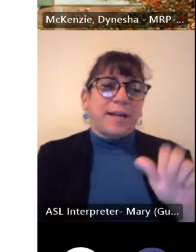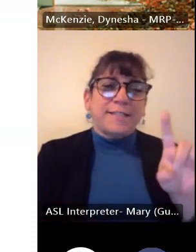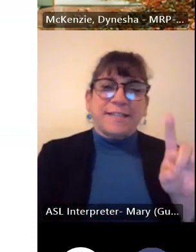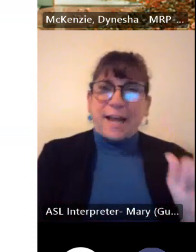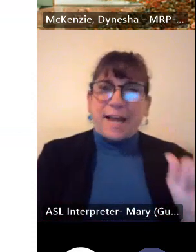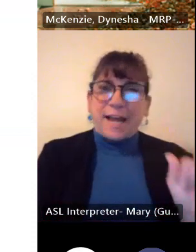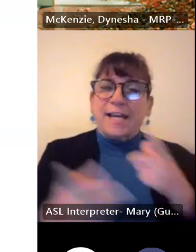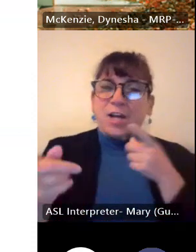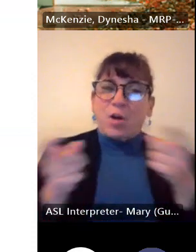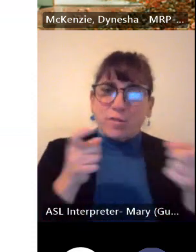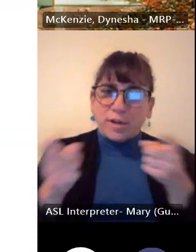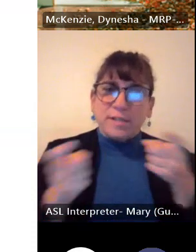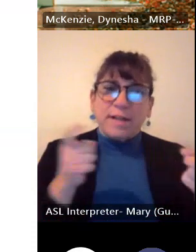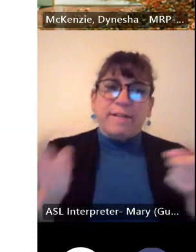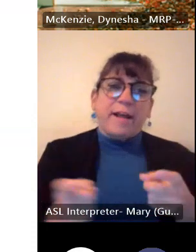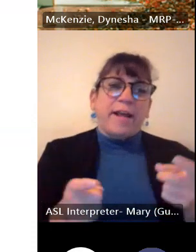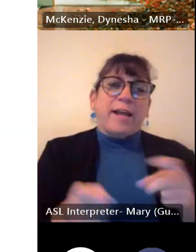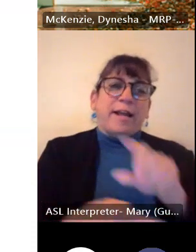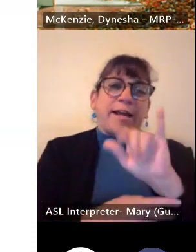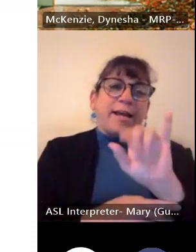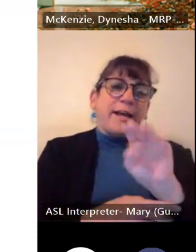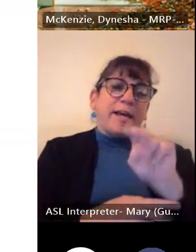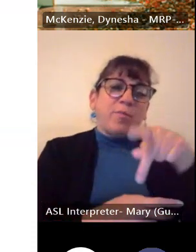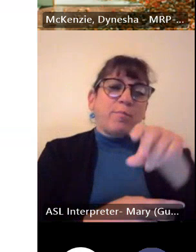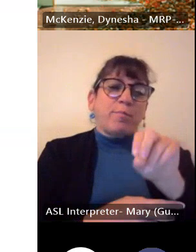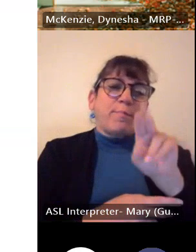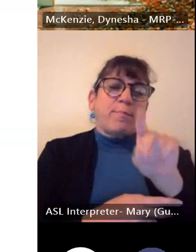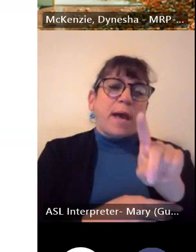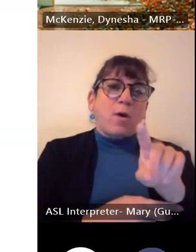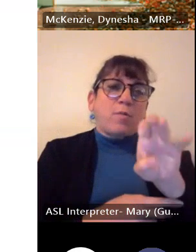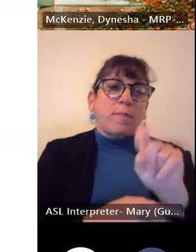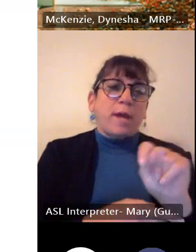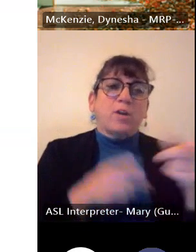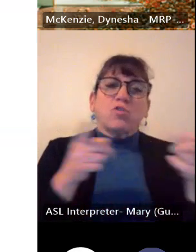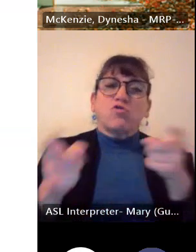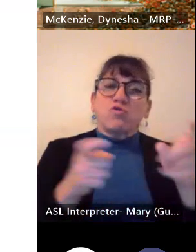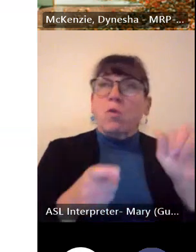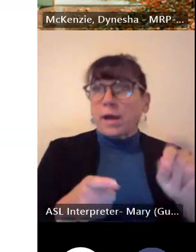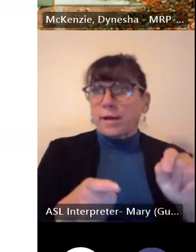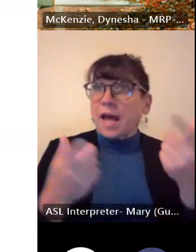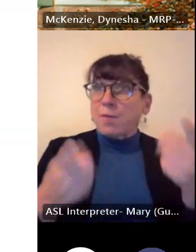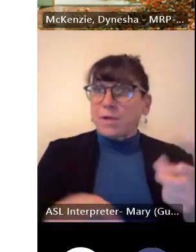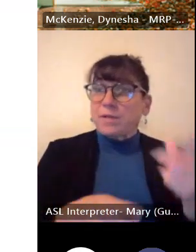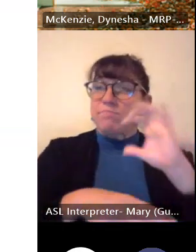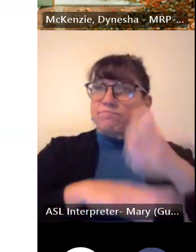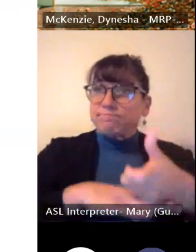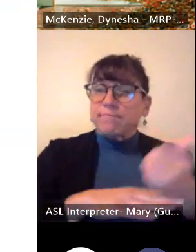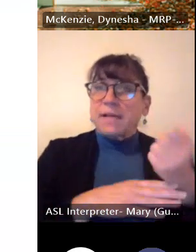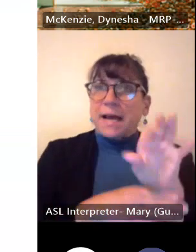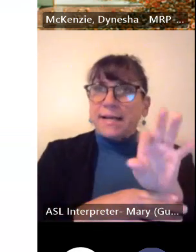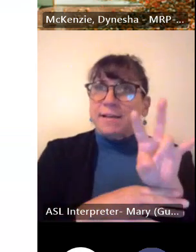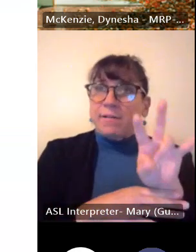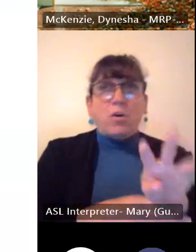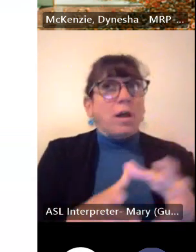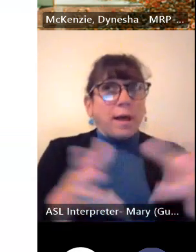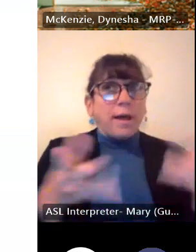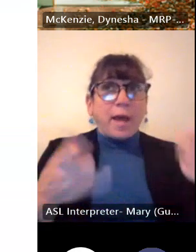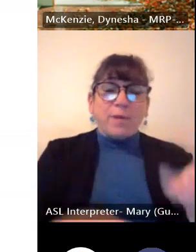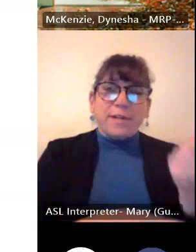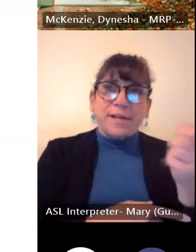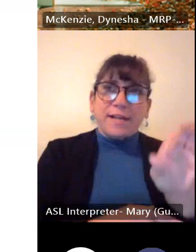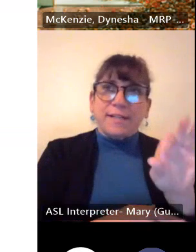Impoundment Control Act. So 1974, a lot happened in 1974. Requires the president to